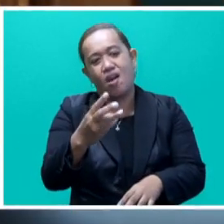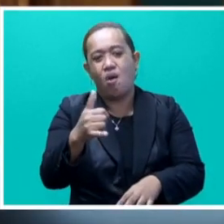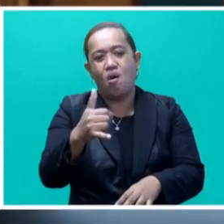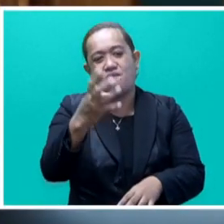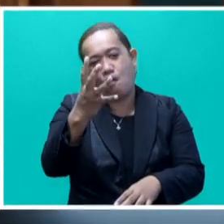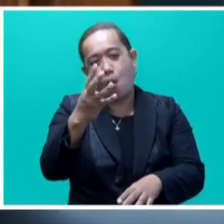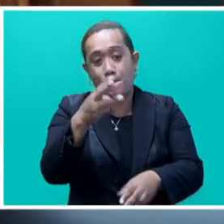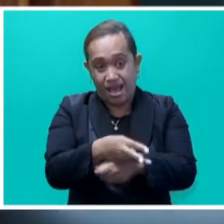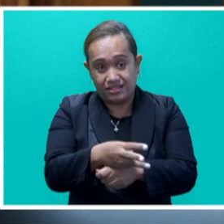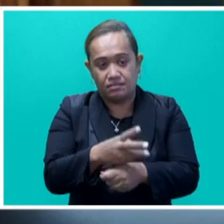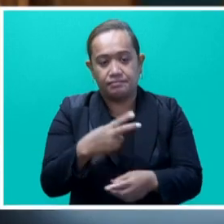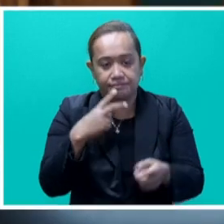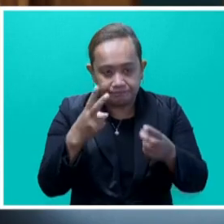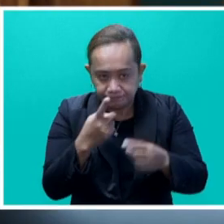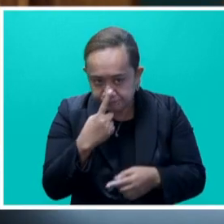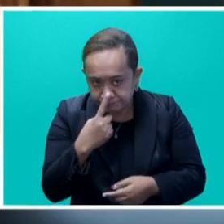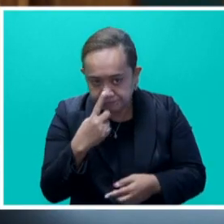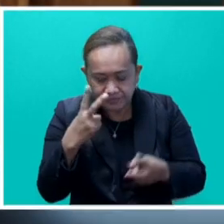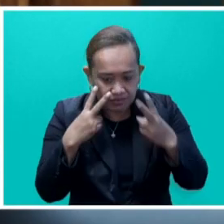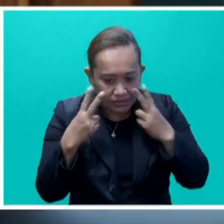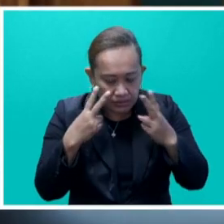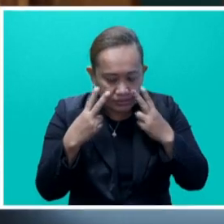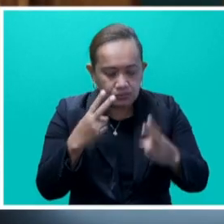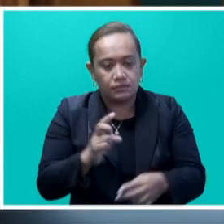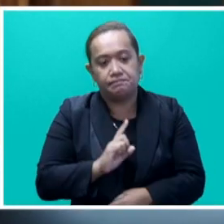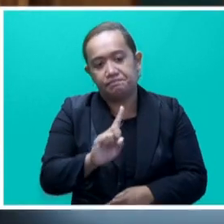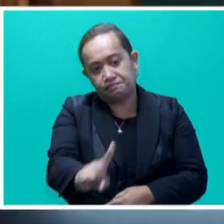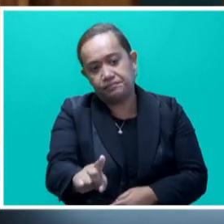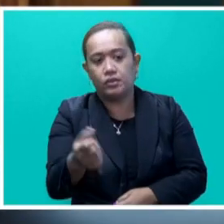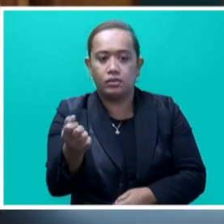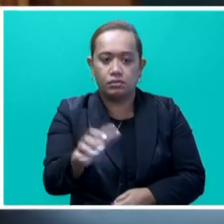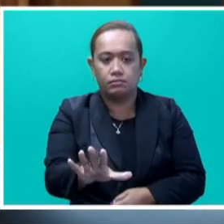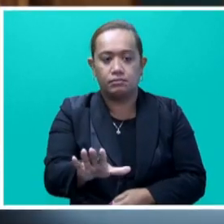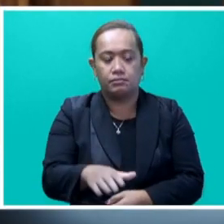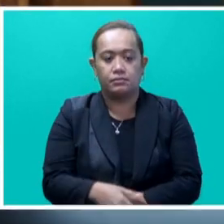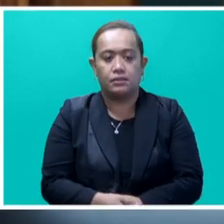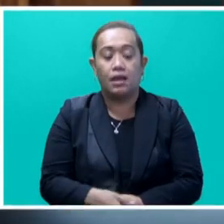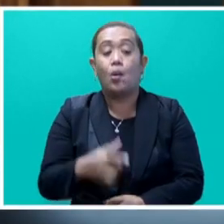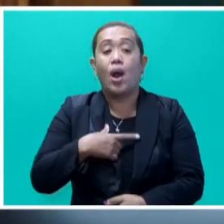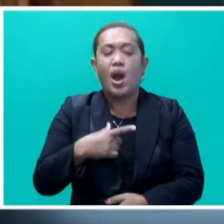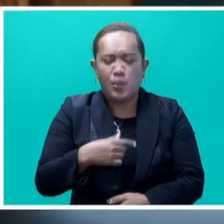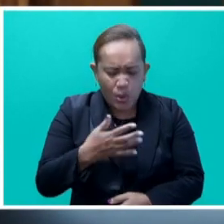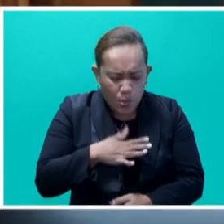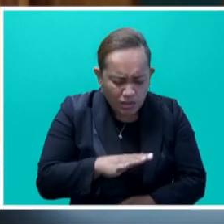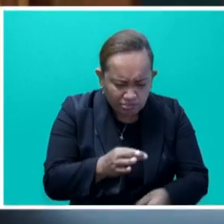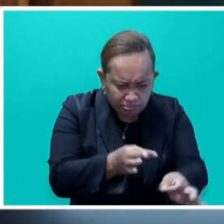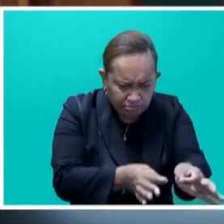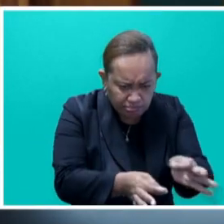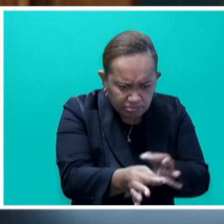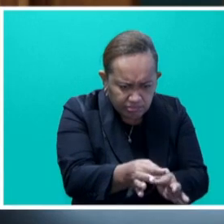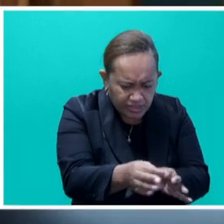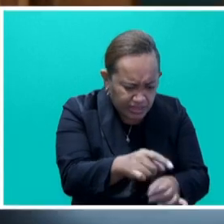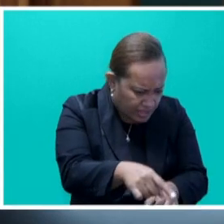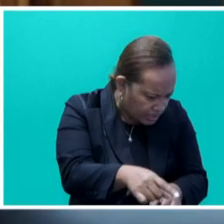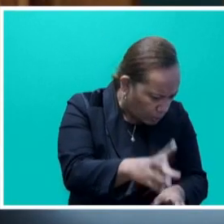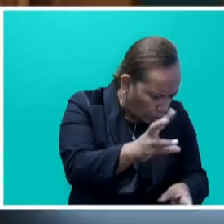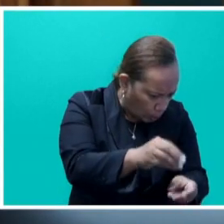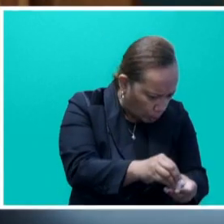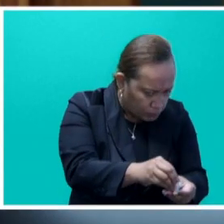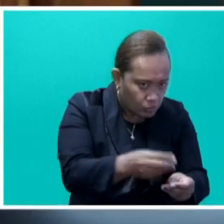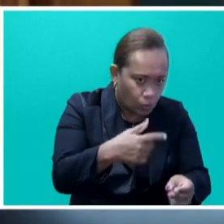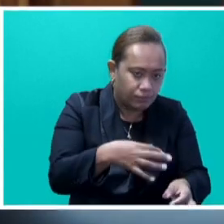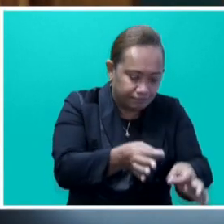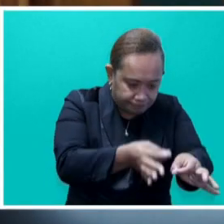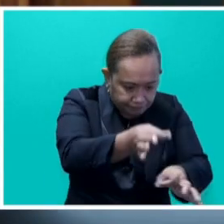This is when they replace the trees that have not grown for some reason. It is advisable,